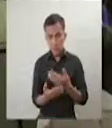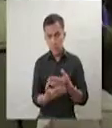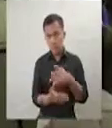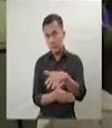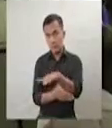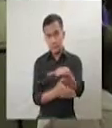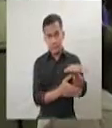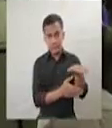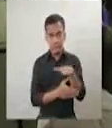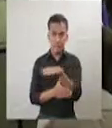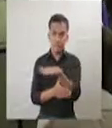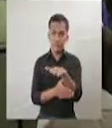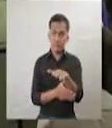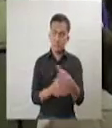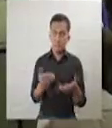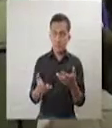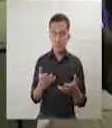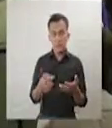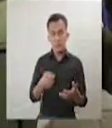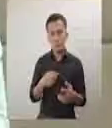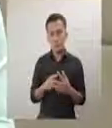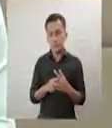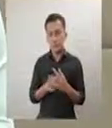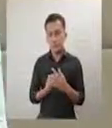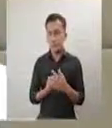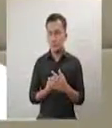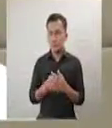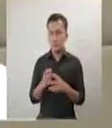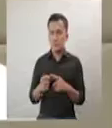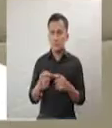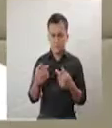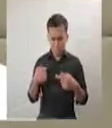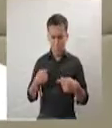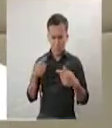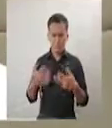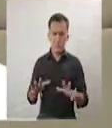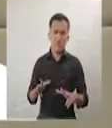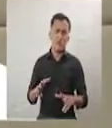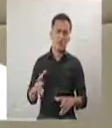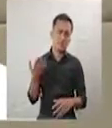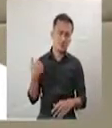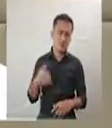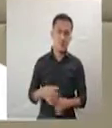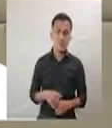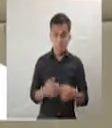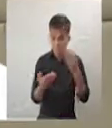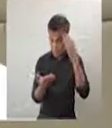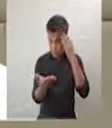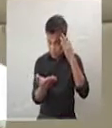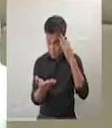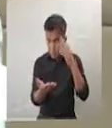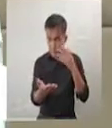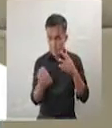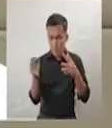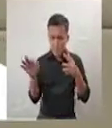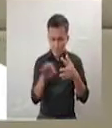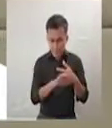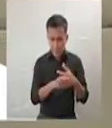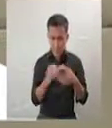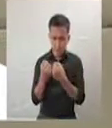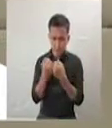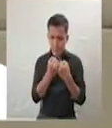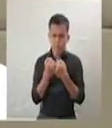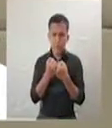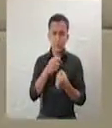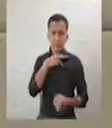Magandang hapon po sa inyo lahat. Probably I'll begin with what I've already done. You know, I filed and fought